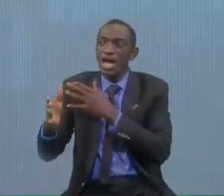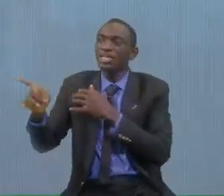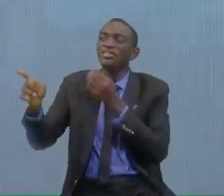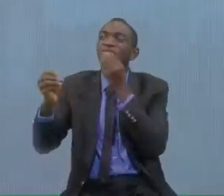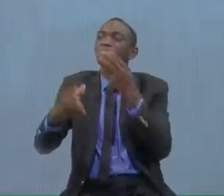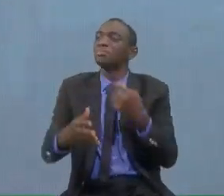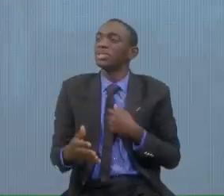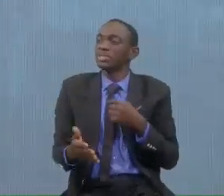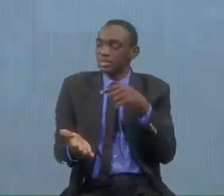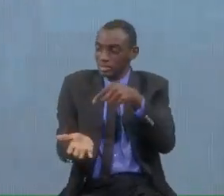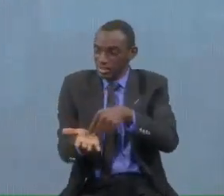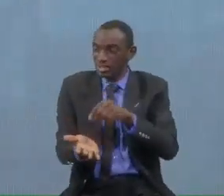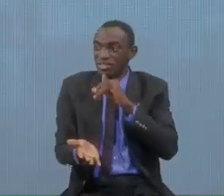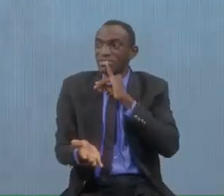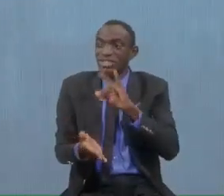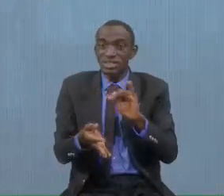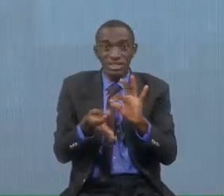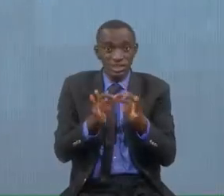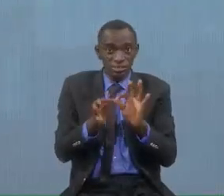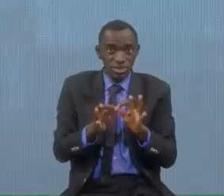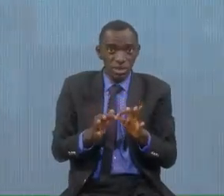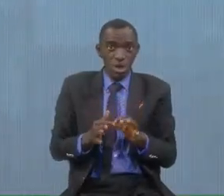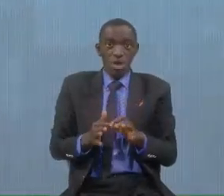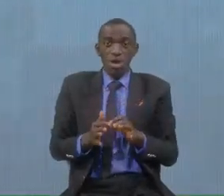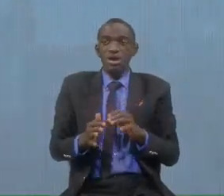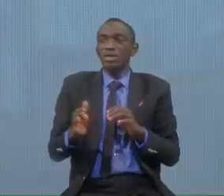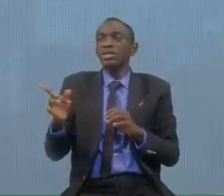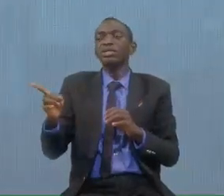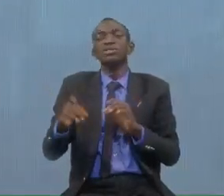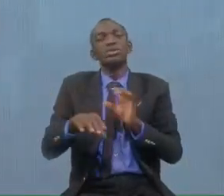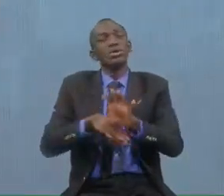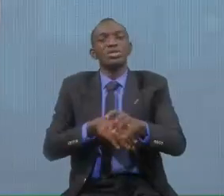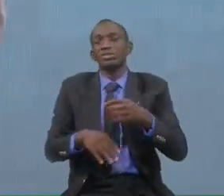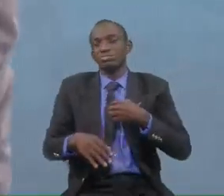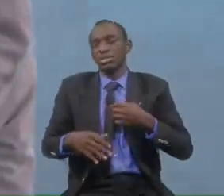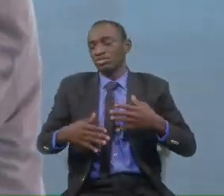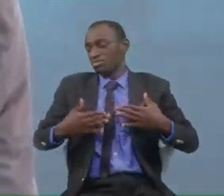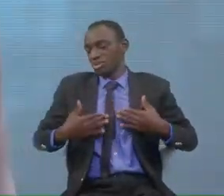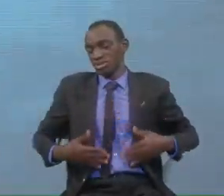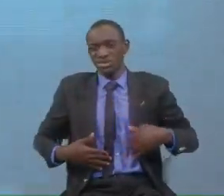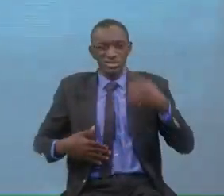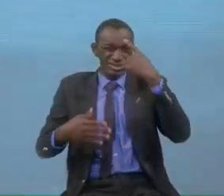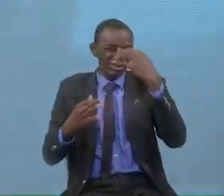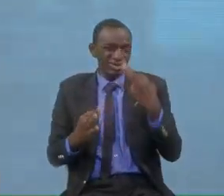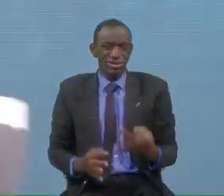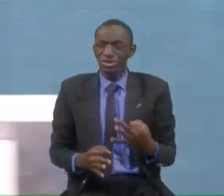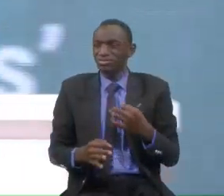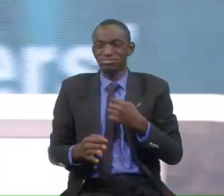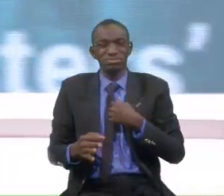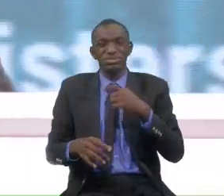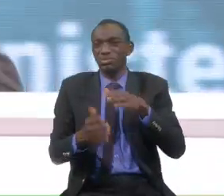the interpretation. It weakens my resolve that I cannot